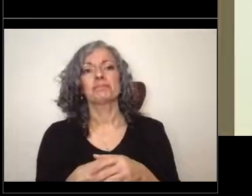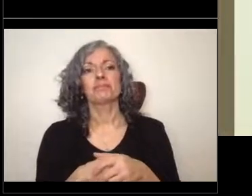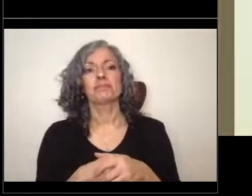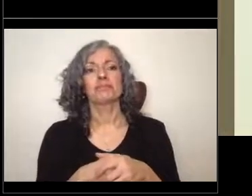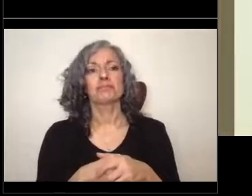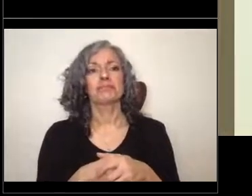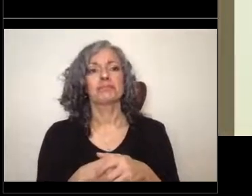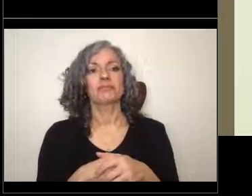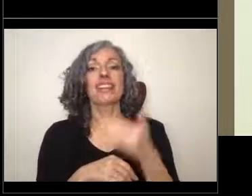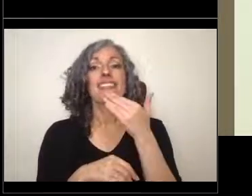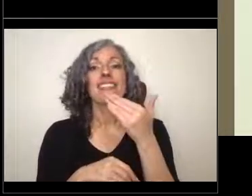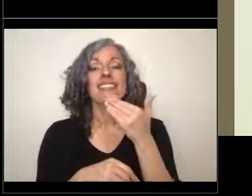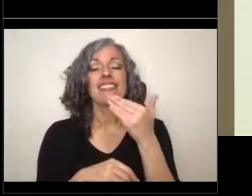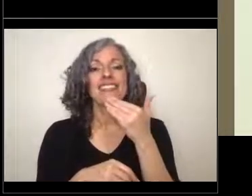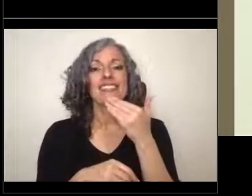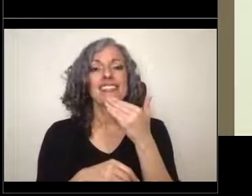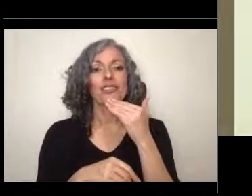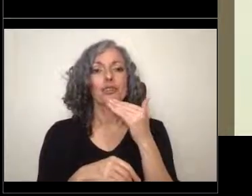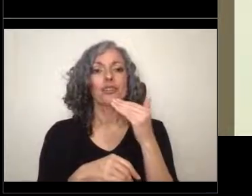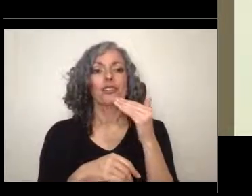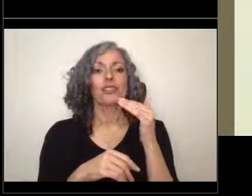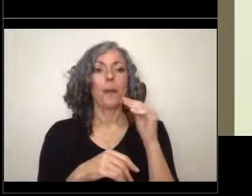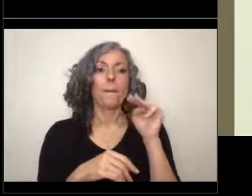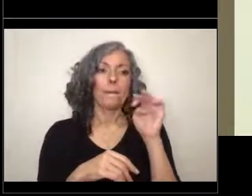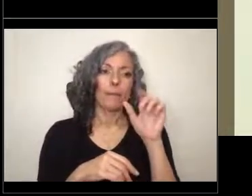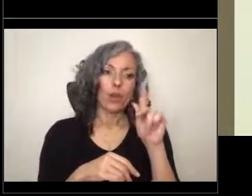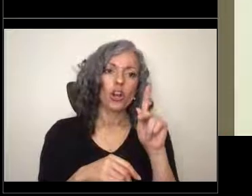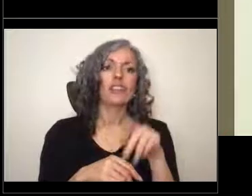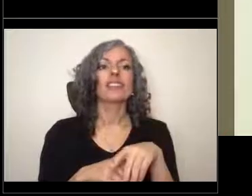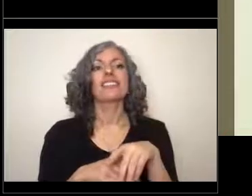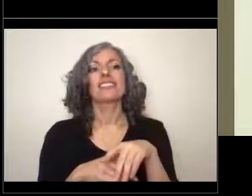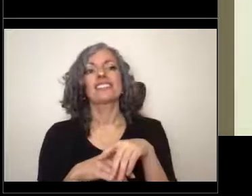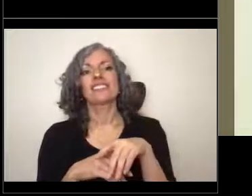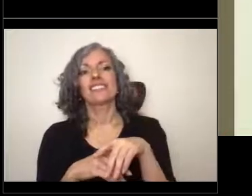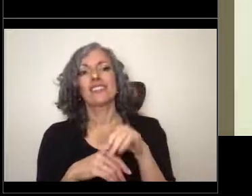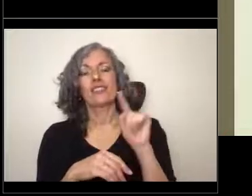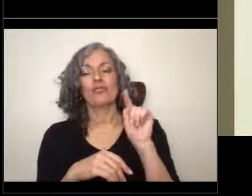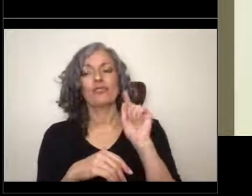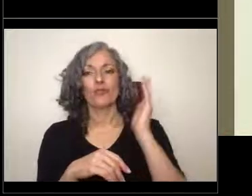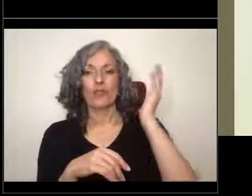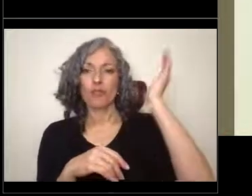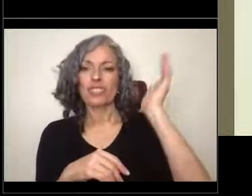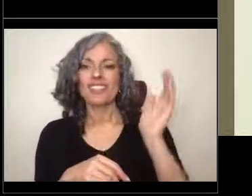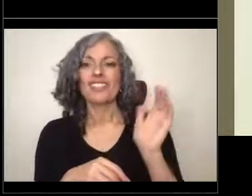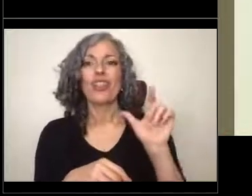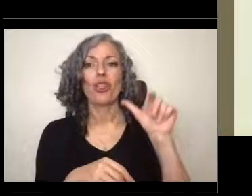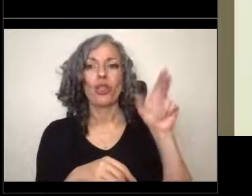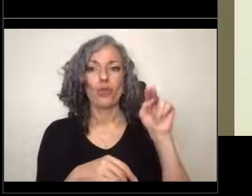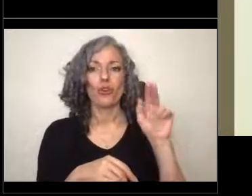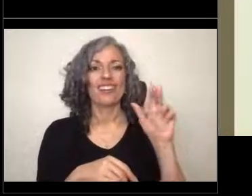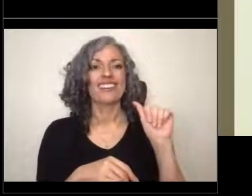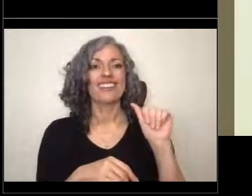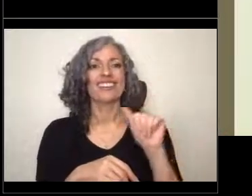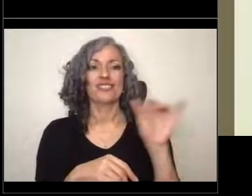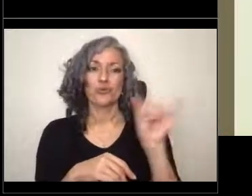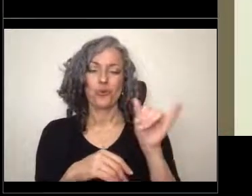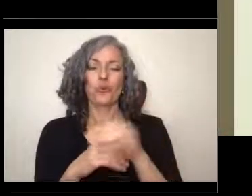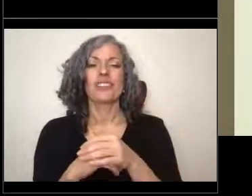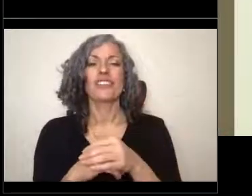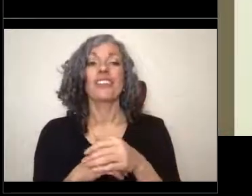Thank you, Chair Eager, and thank you, Mark, Marlon, and Jim for the presentation. Thank you, Laura, for the item. I